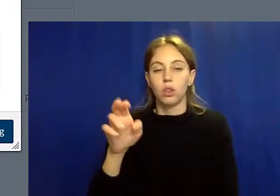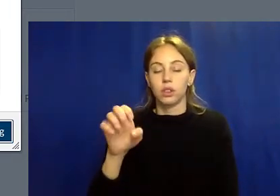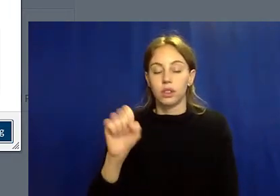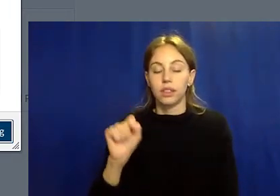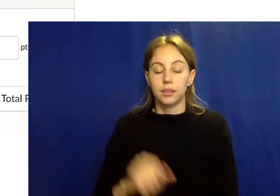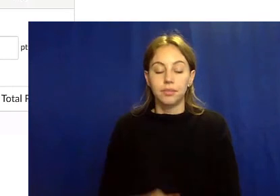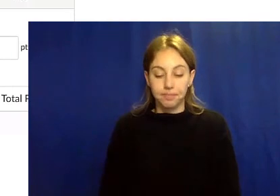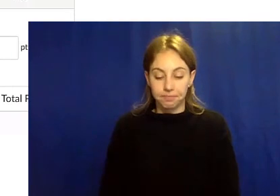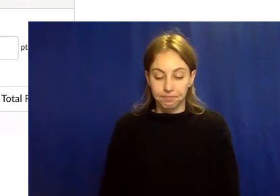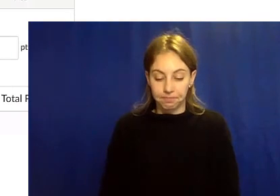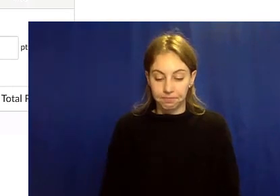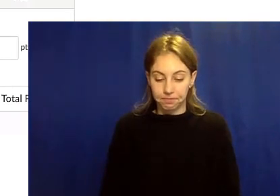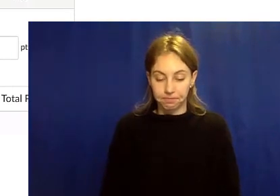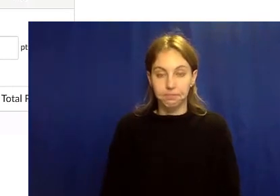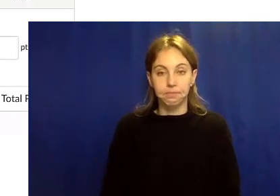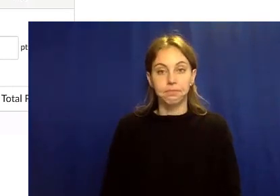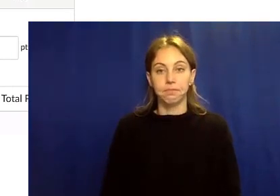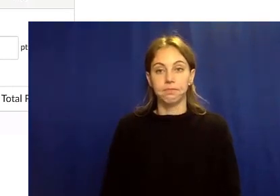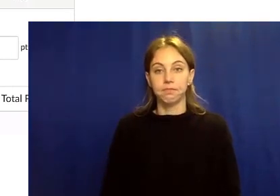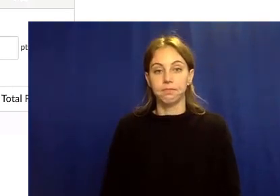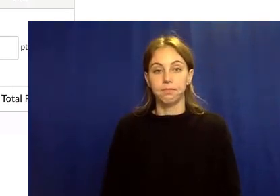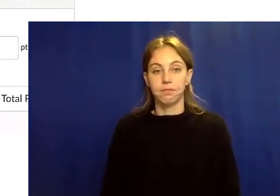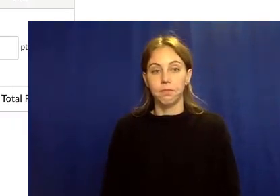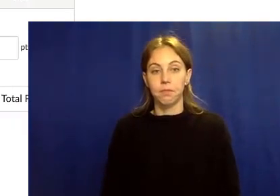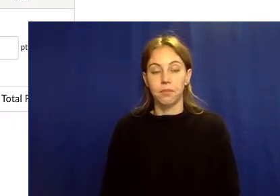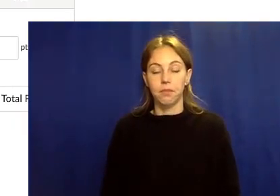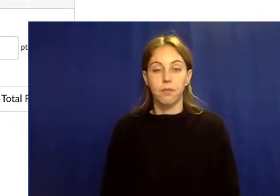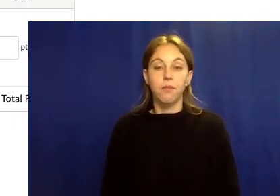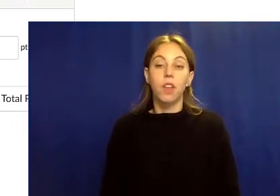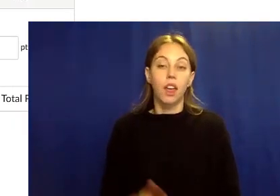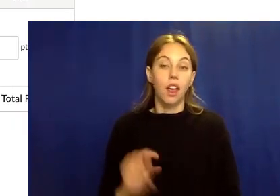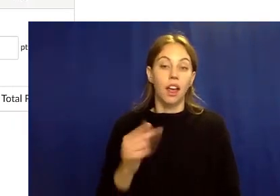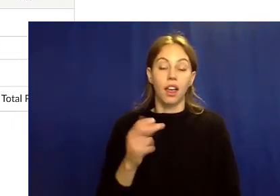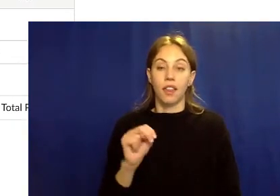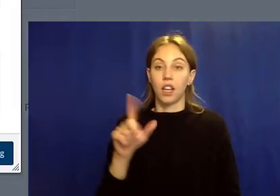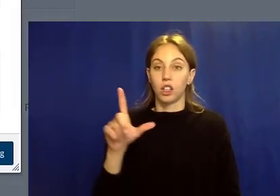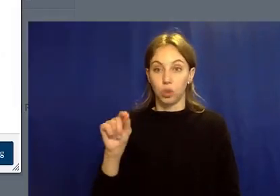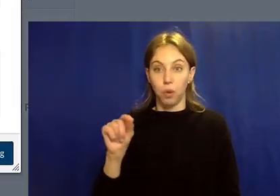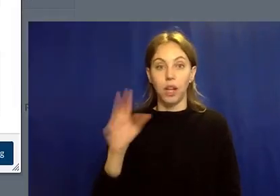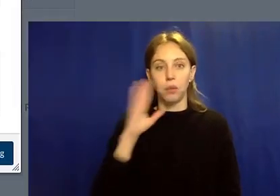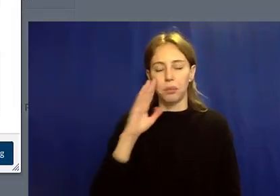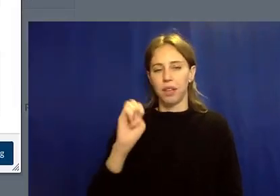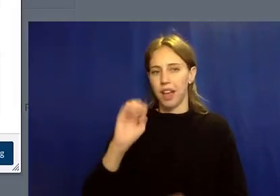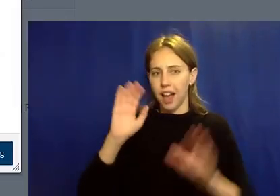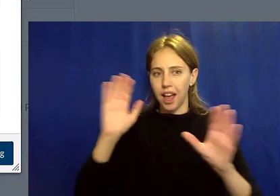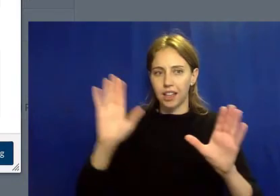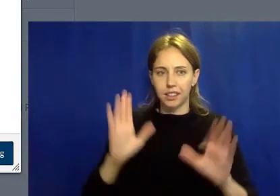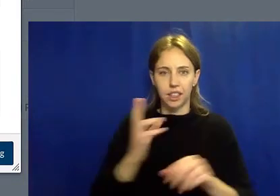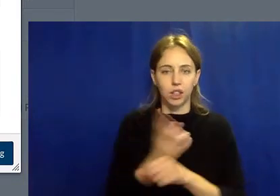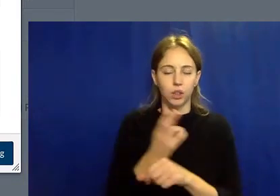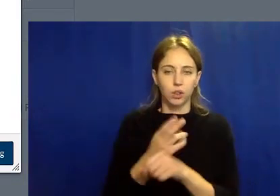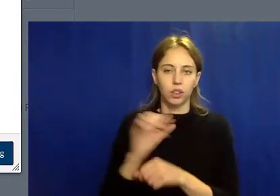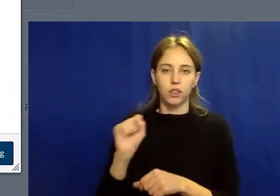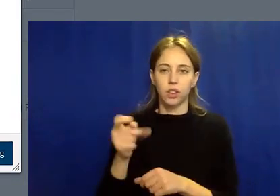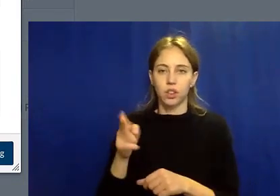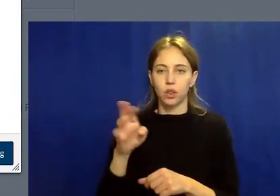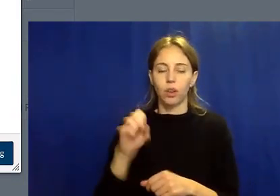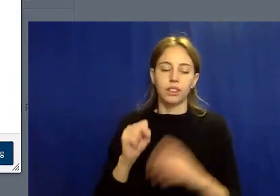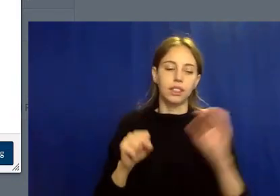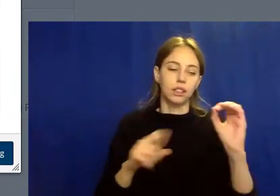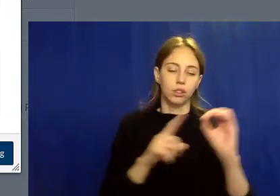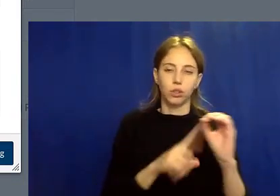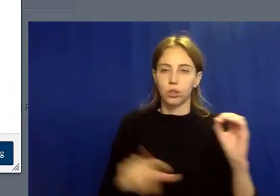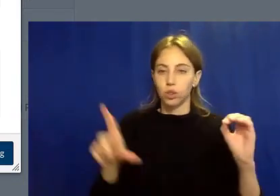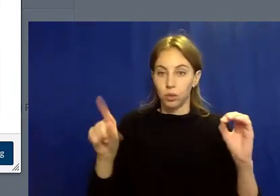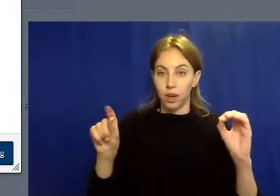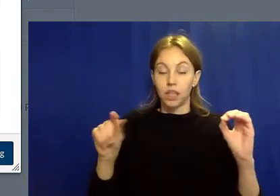Okay. And then 20 is going to be, excellent use of sources or some range. If we said